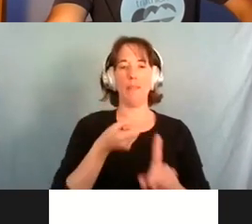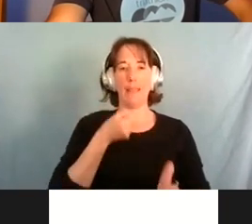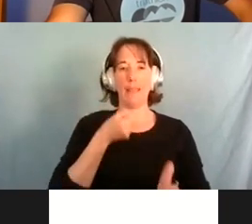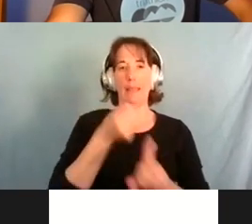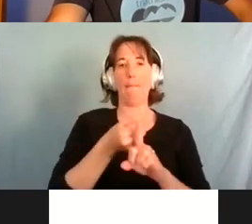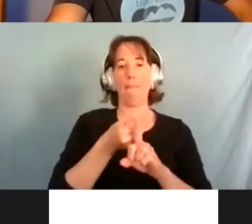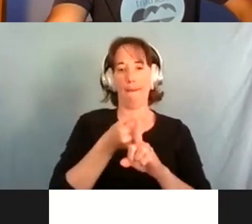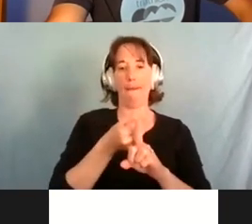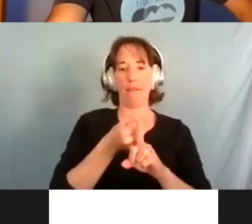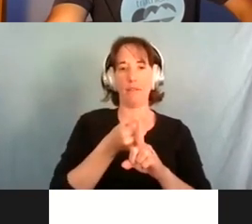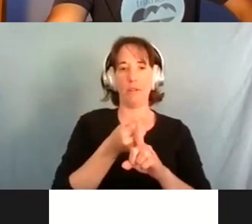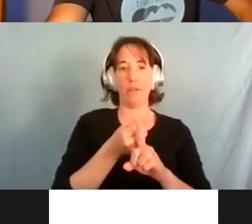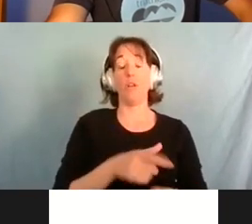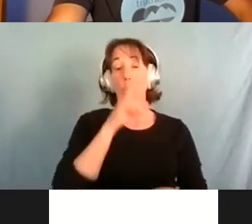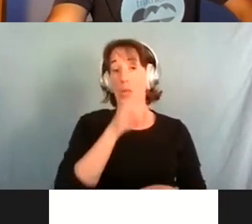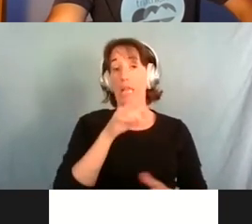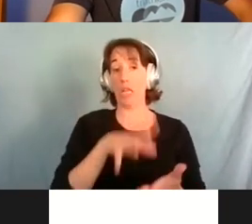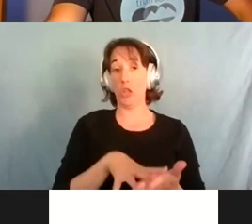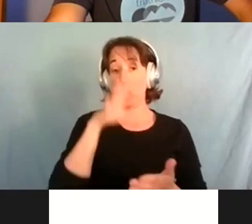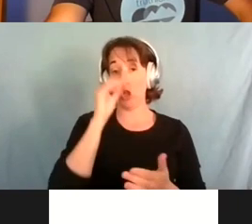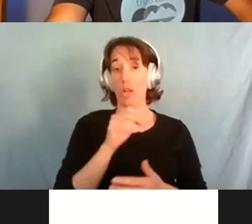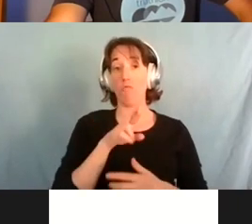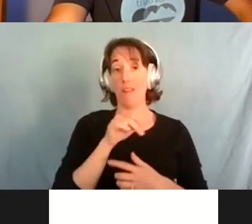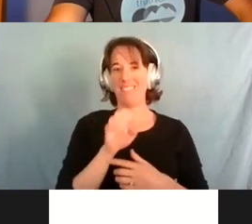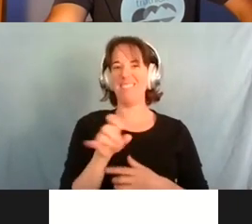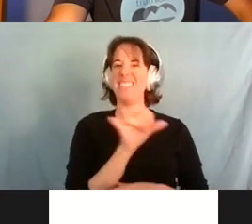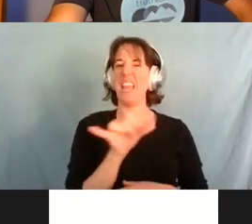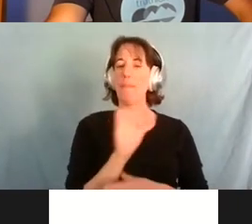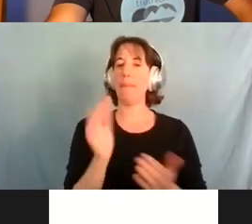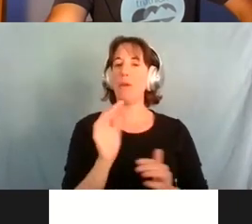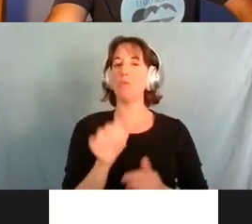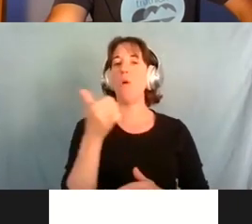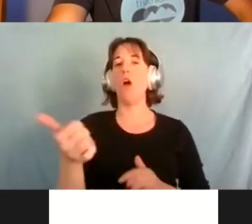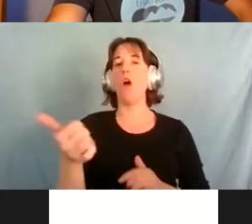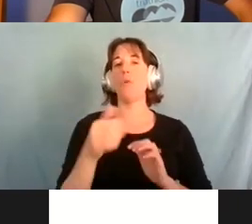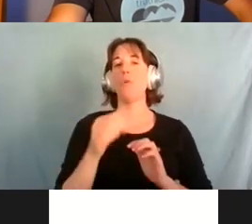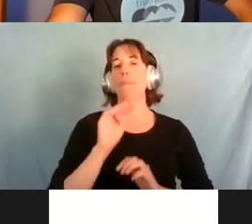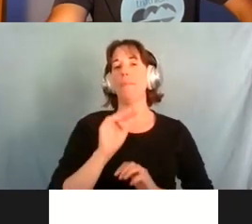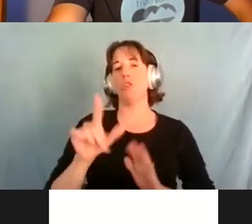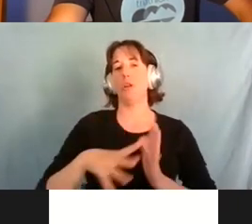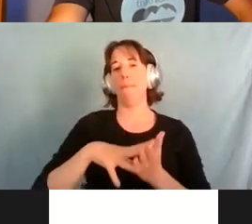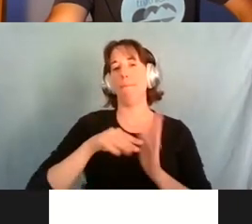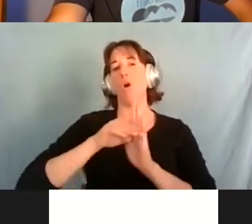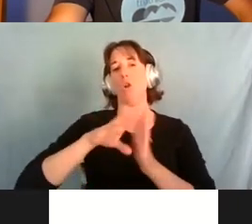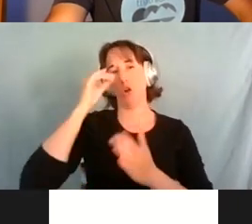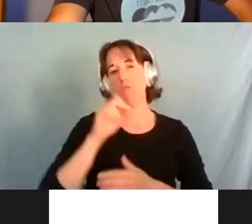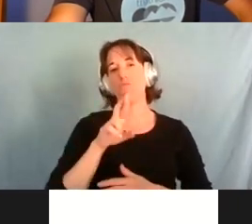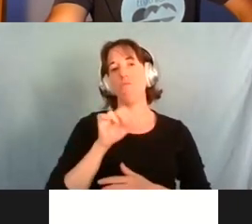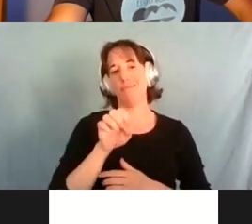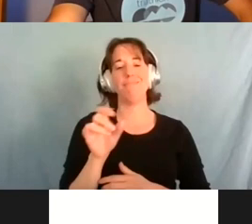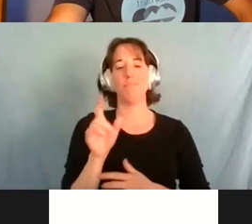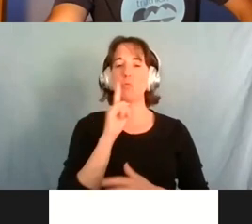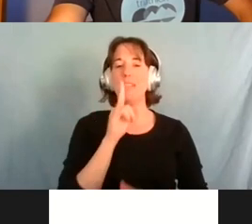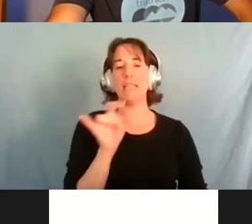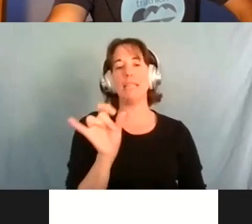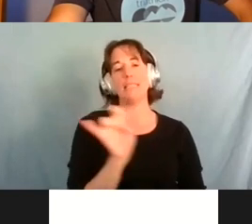most machine learning problems. Models have a learning rate. So that's the same. Yeah, and any questions